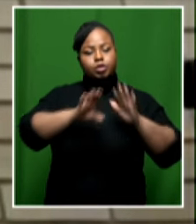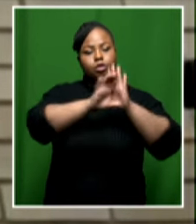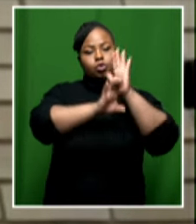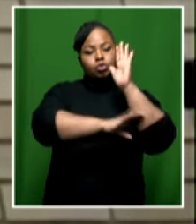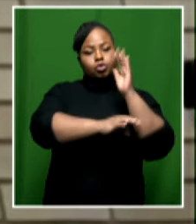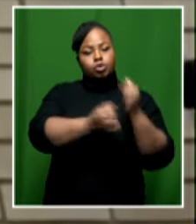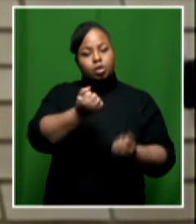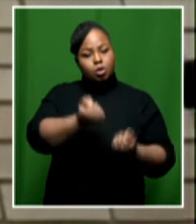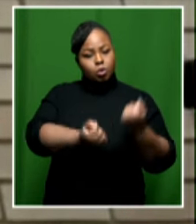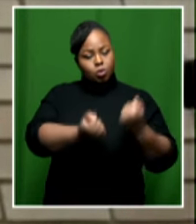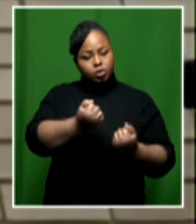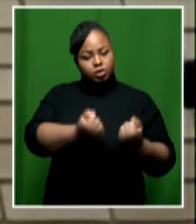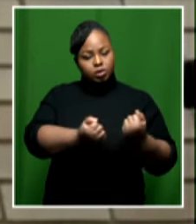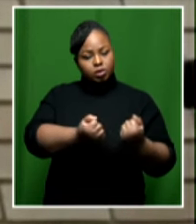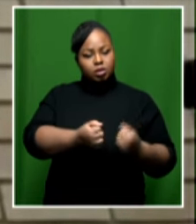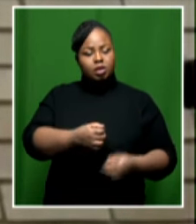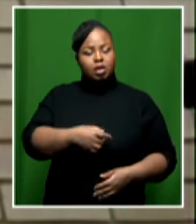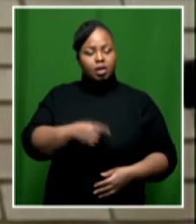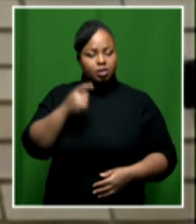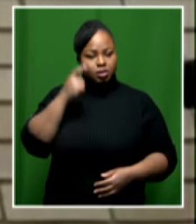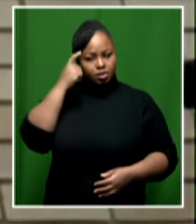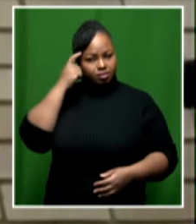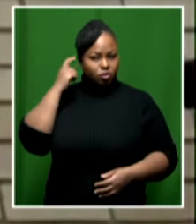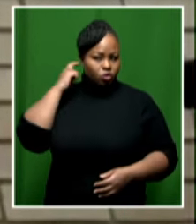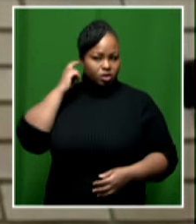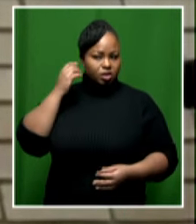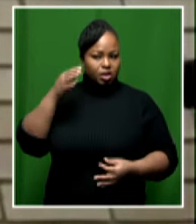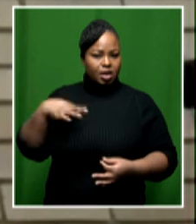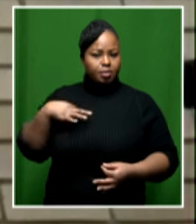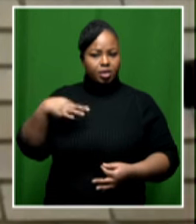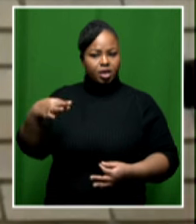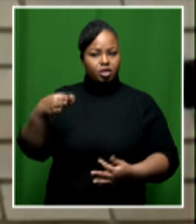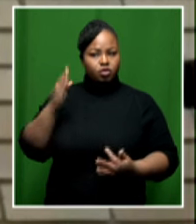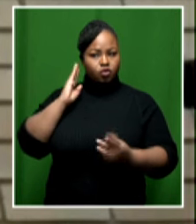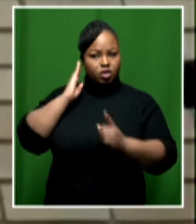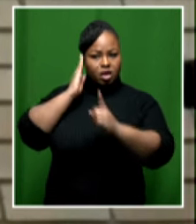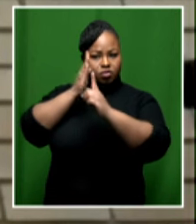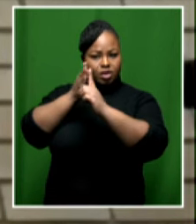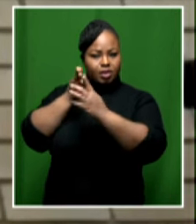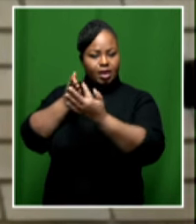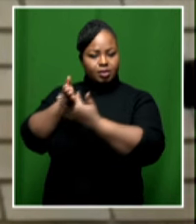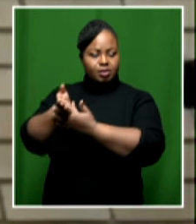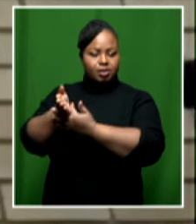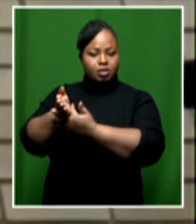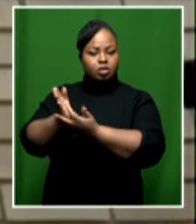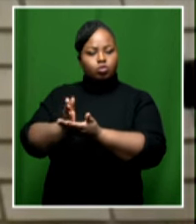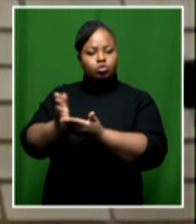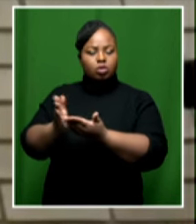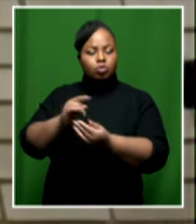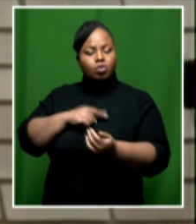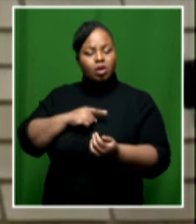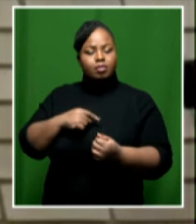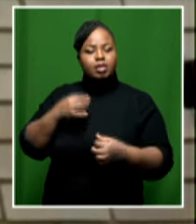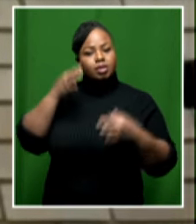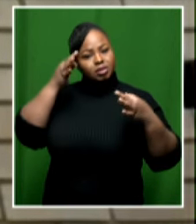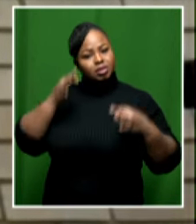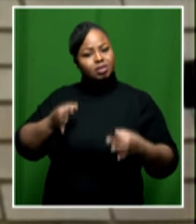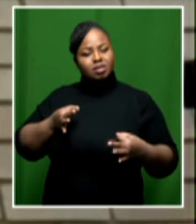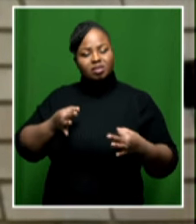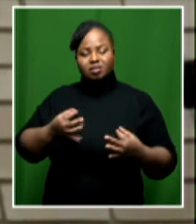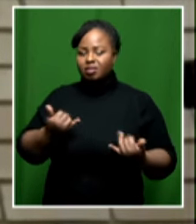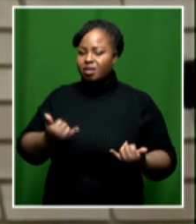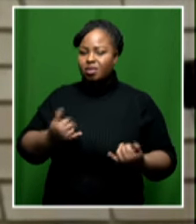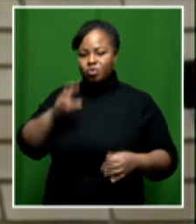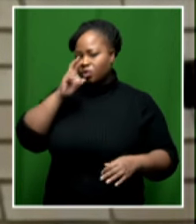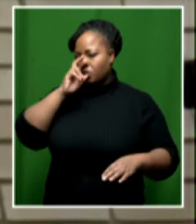has considered the application for direct access and rescission. It has concluded that there is no need